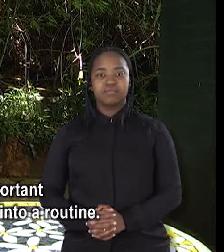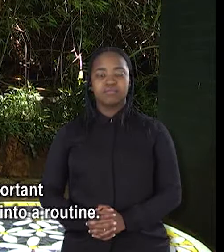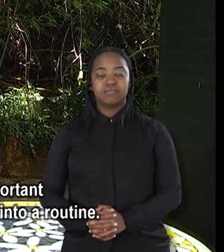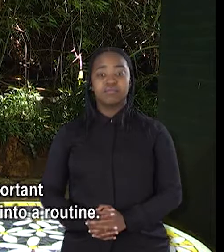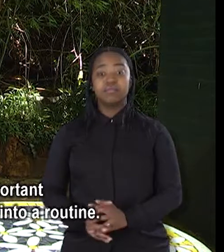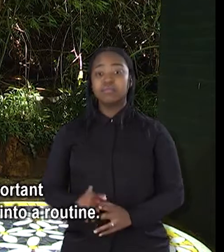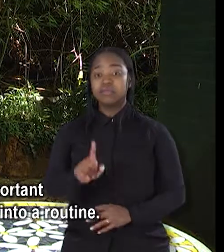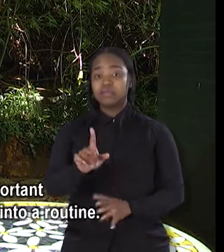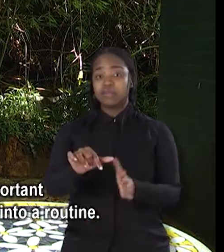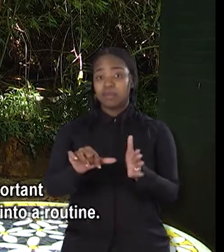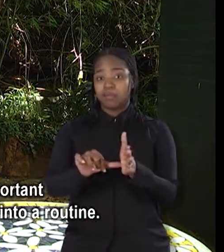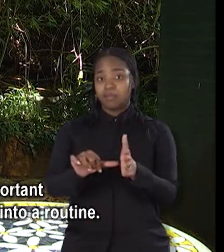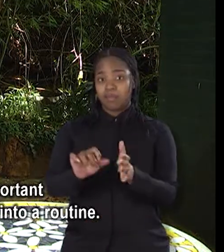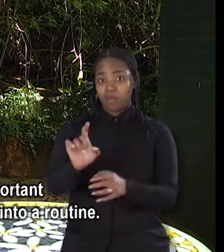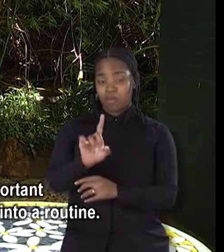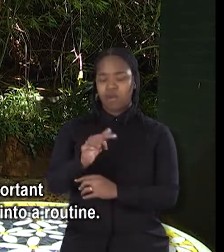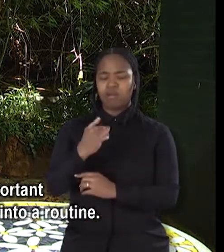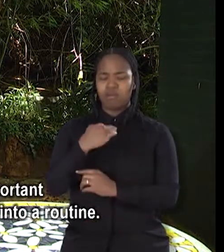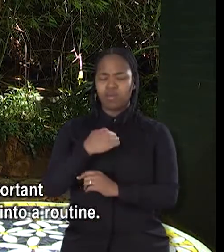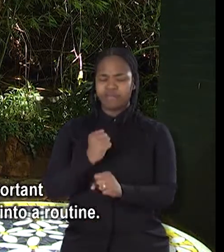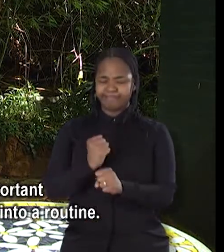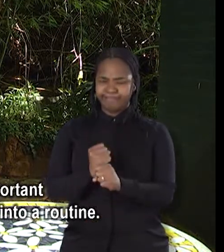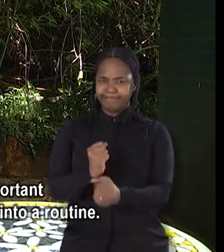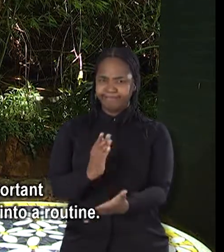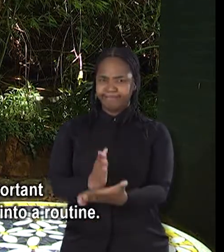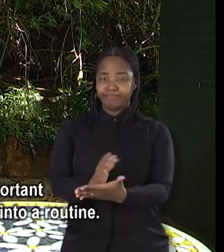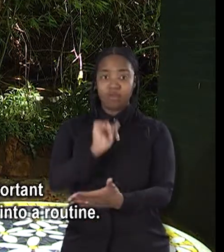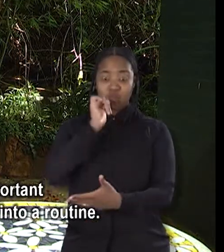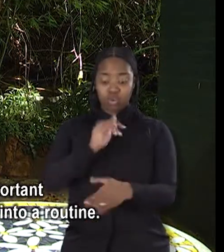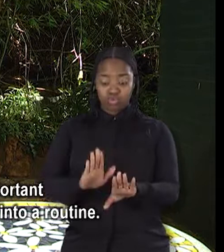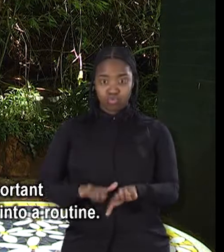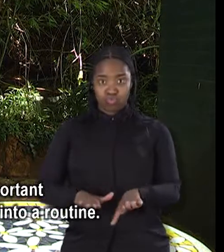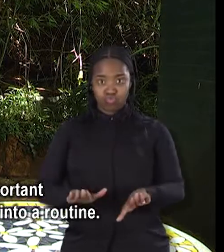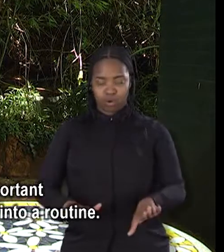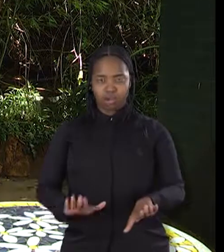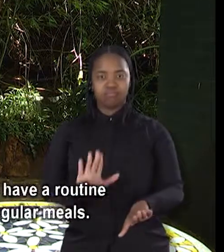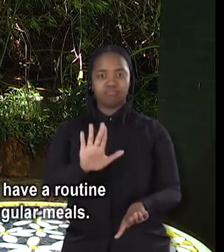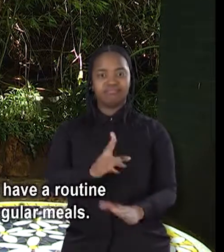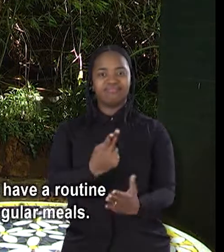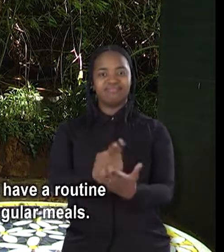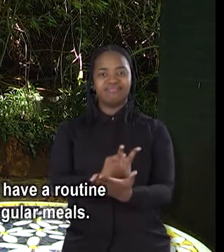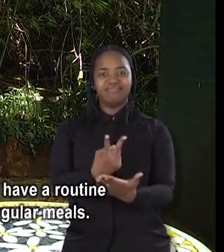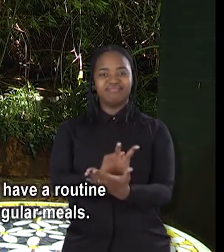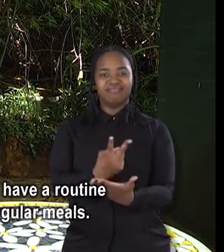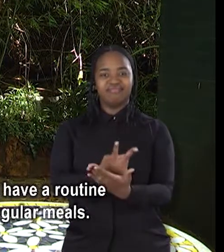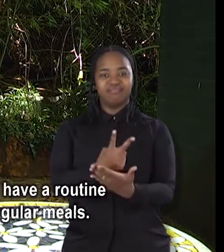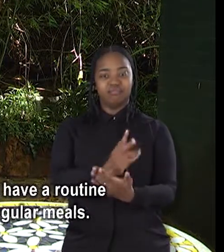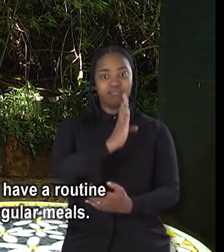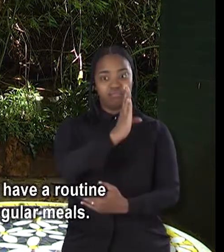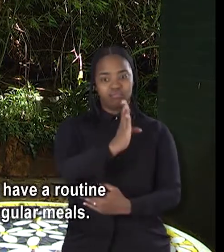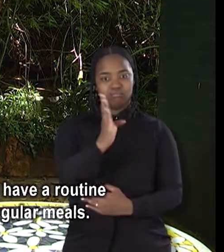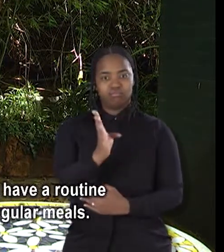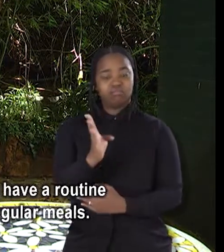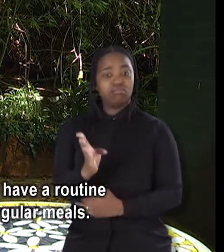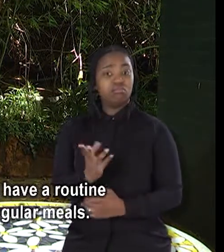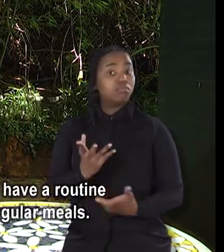It's important that we as soon as possible that we get children into a routine So in terms of